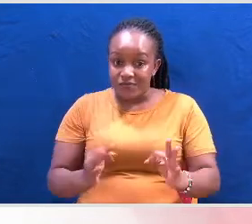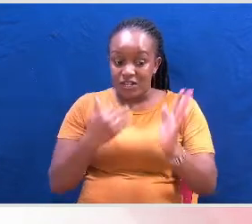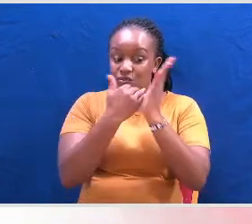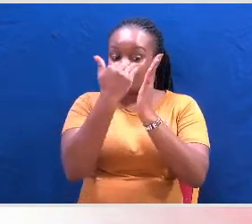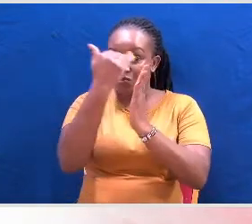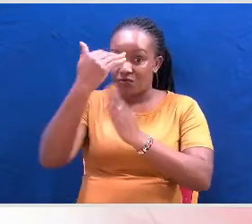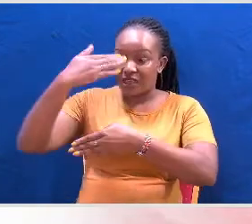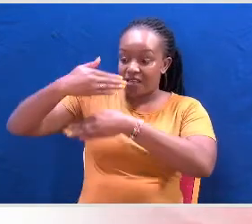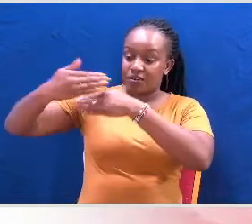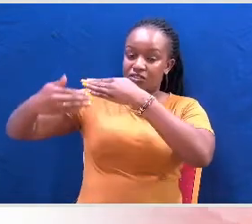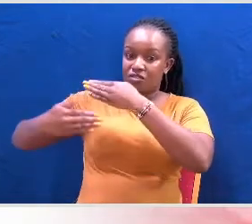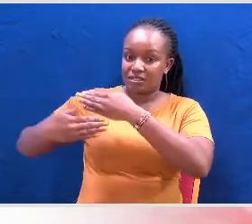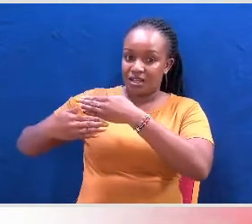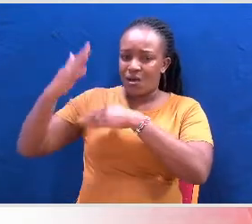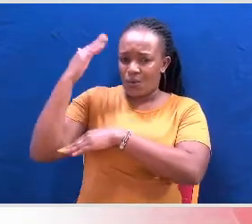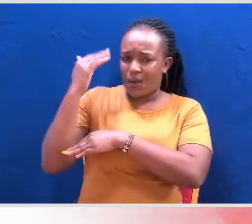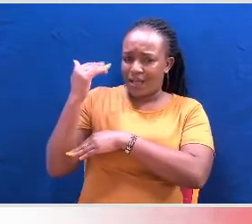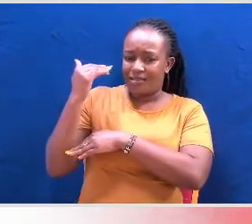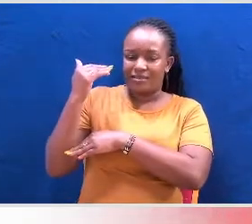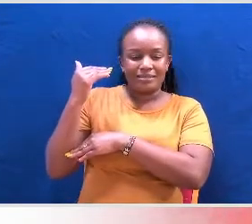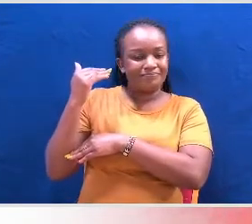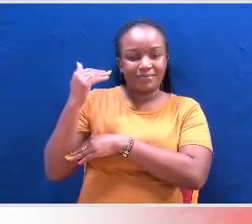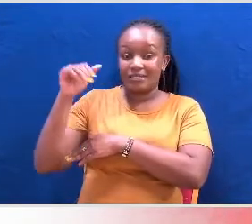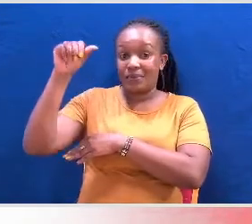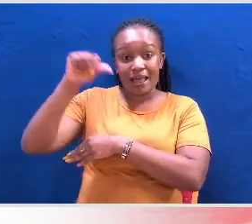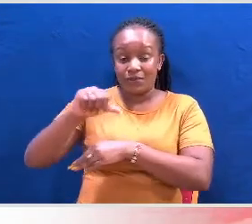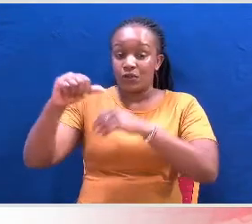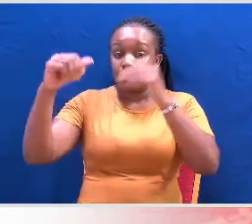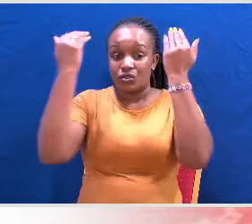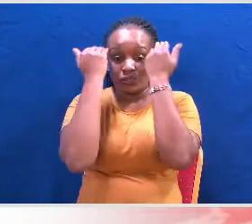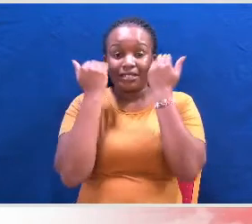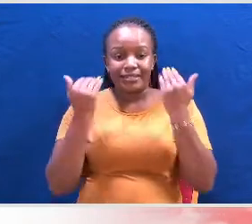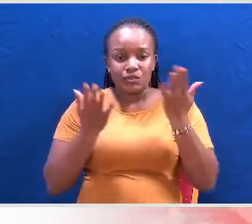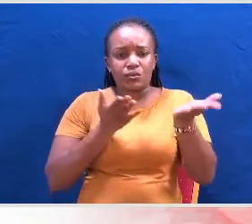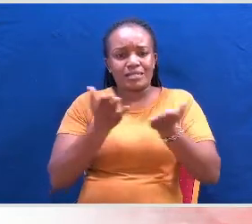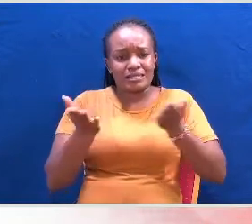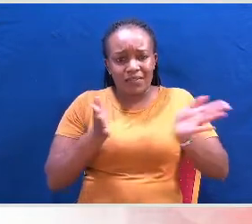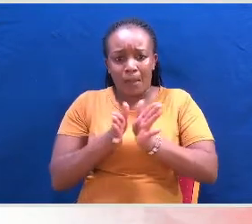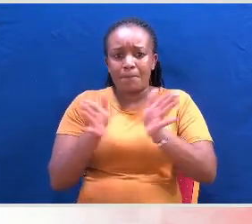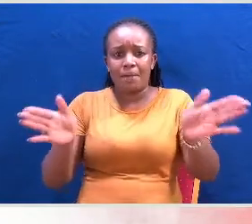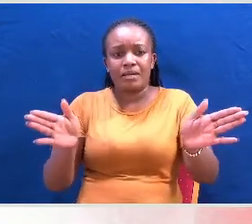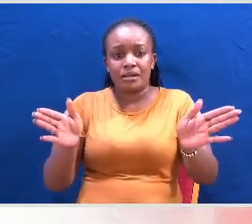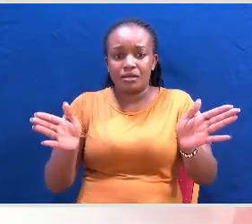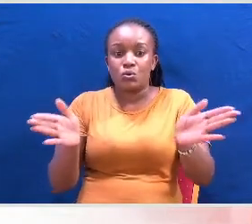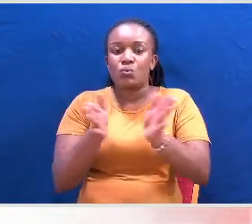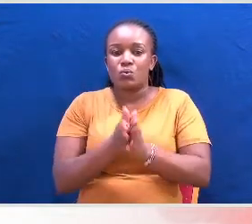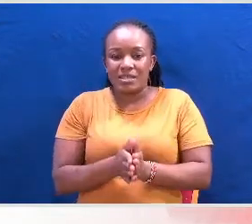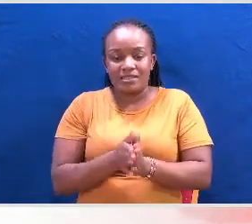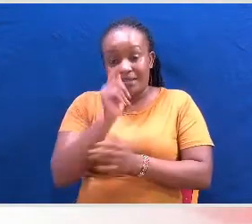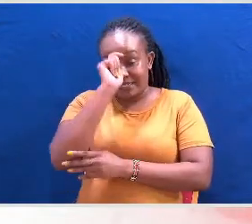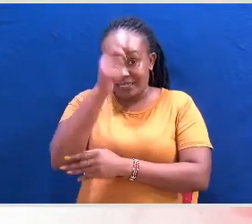the infrastructure, because it is imperative also for the judiciary to serve the public with